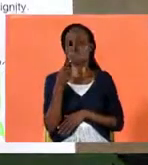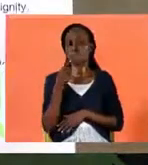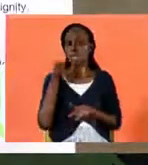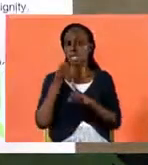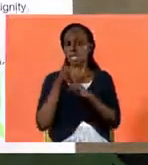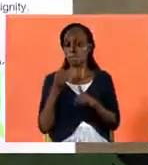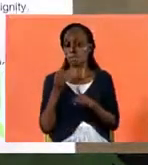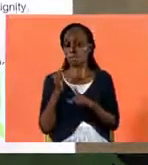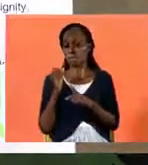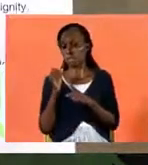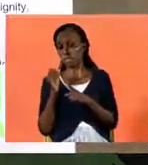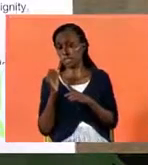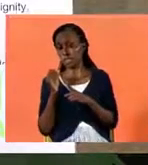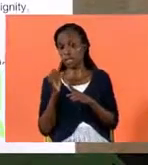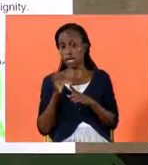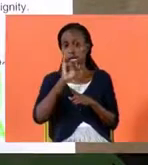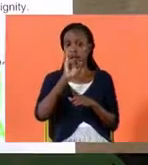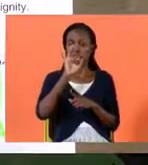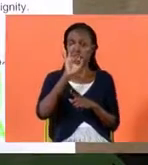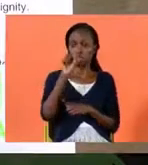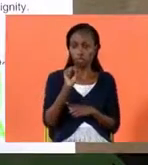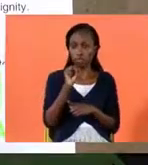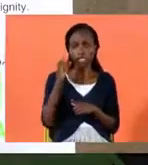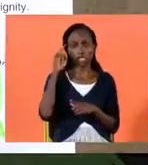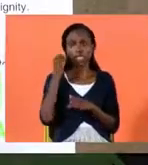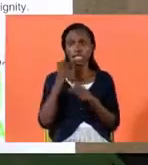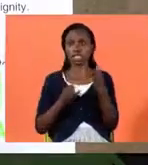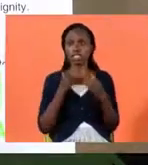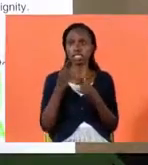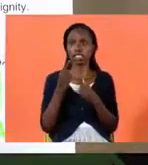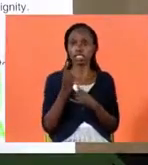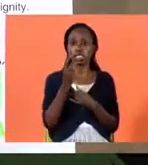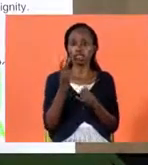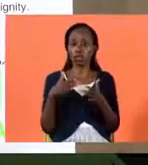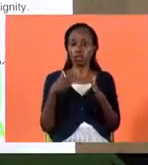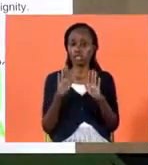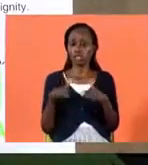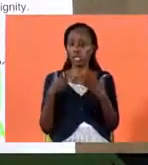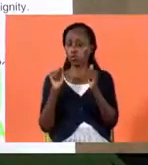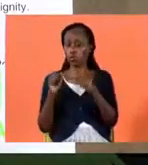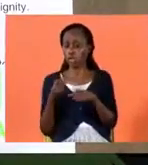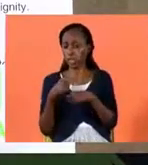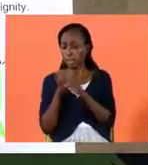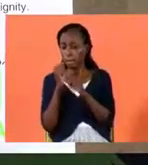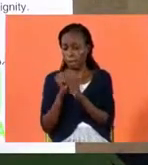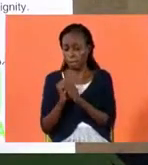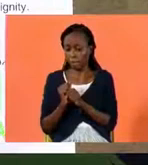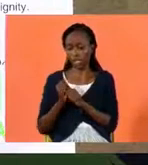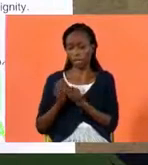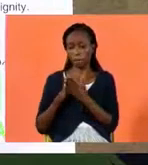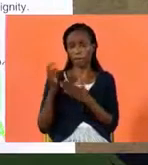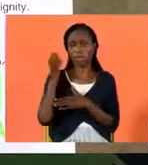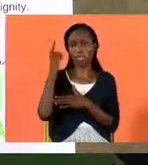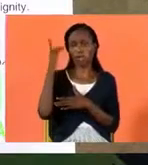impact or affect IFFs. I think the last thing is, like, look for ways to humanize this. Why